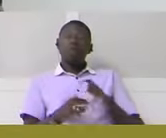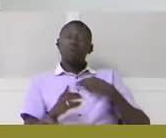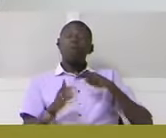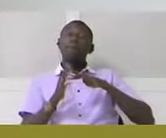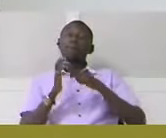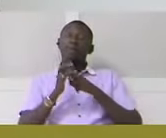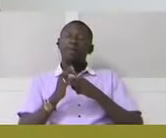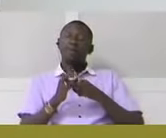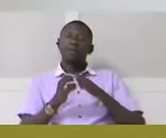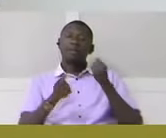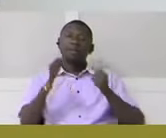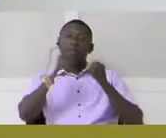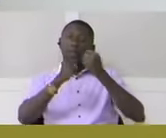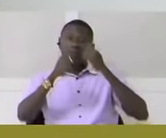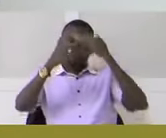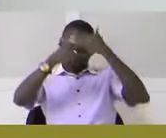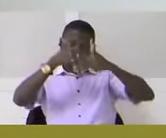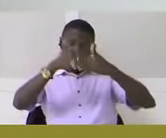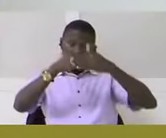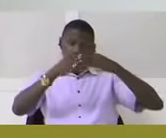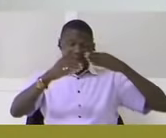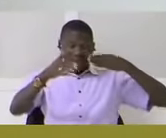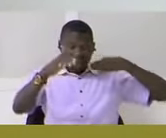shop. And